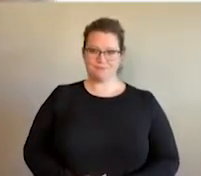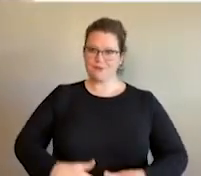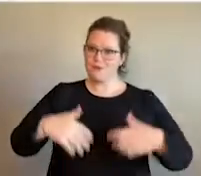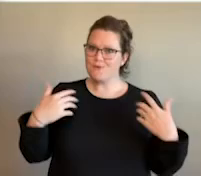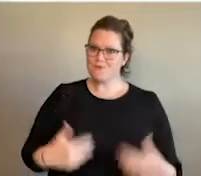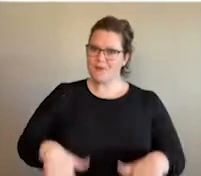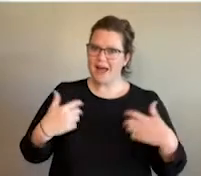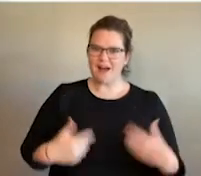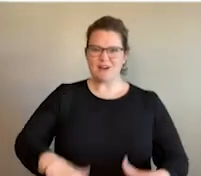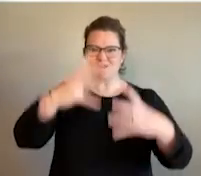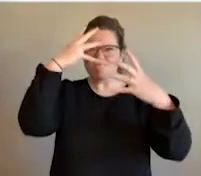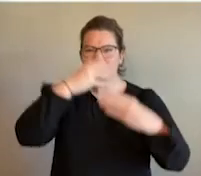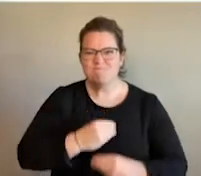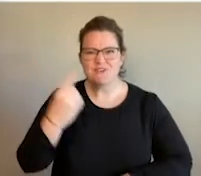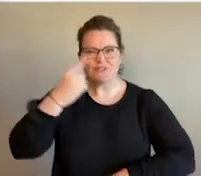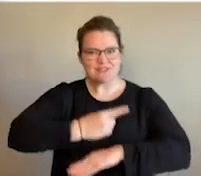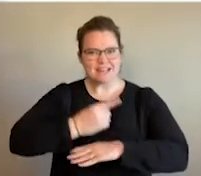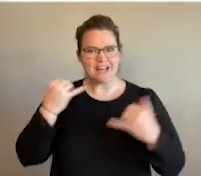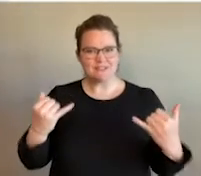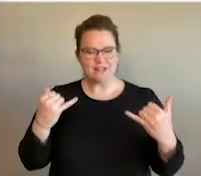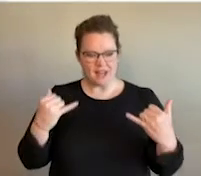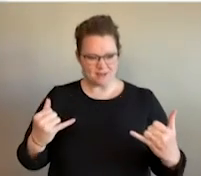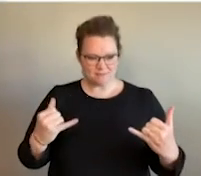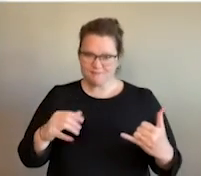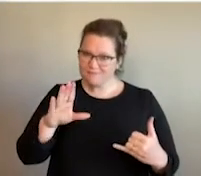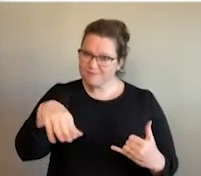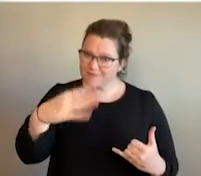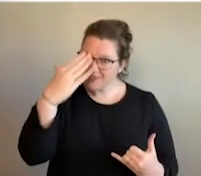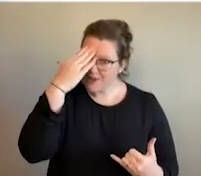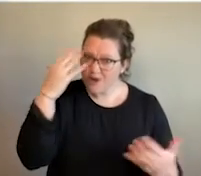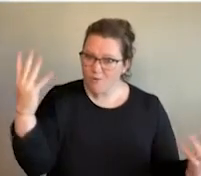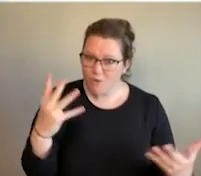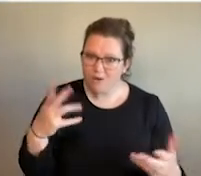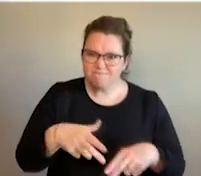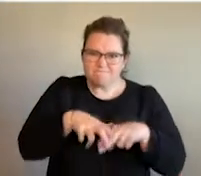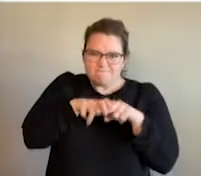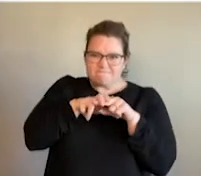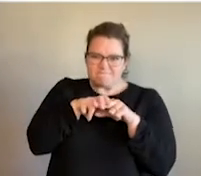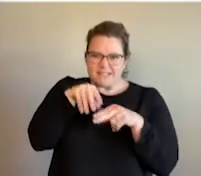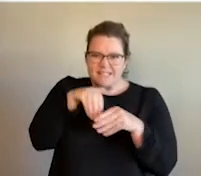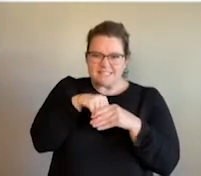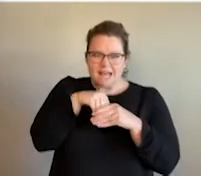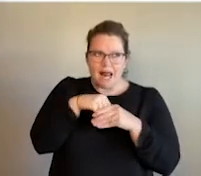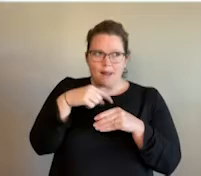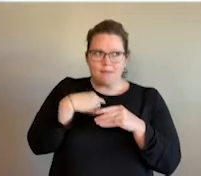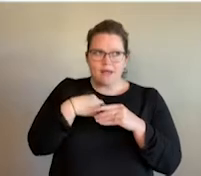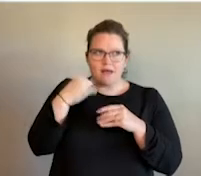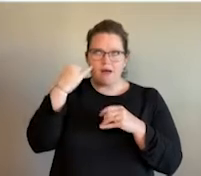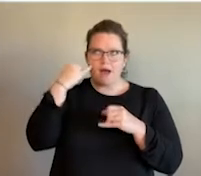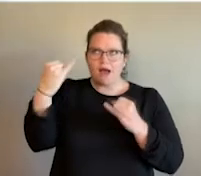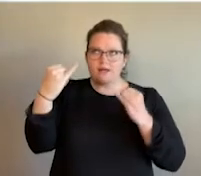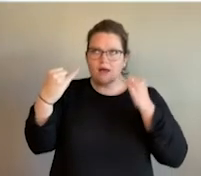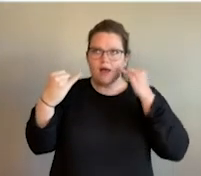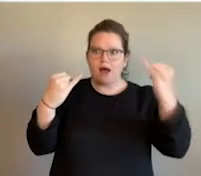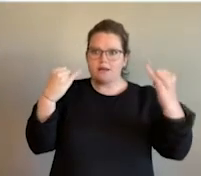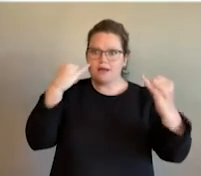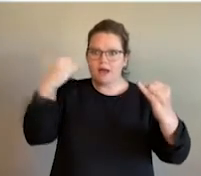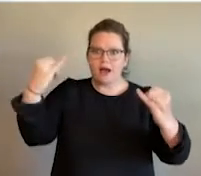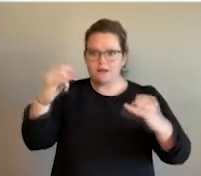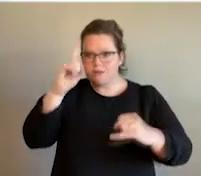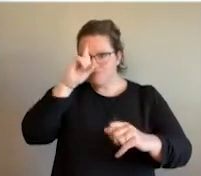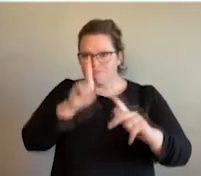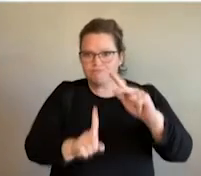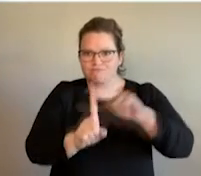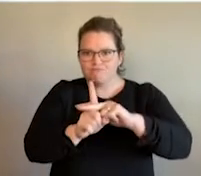Wow, what a beautiful day outside. And you know what? Sitting inside, I came up with some ideas. Some ideas while I was a